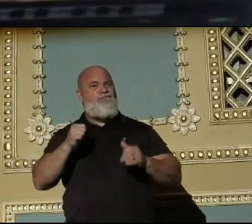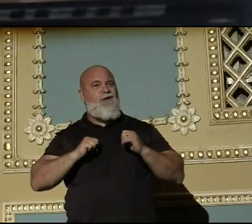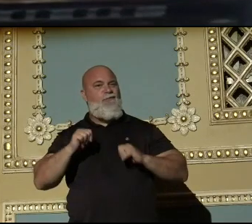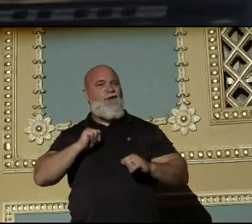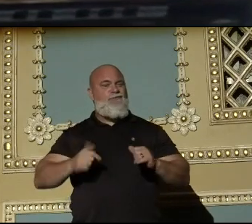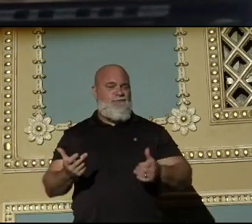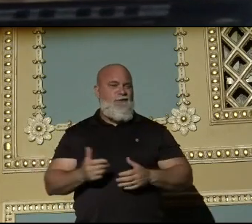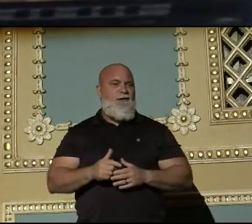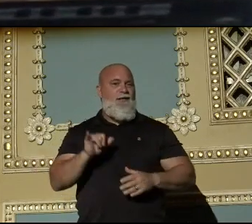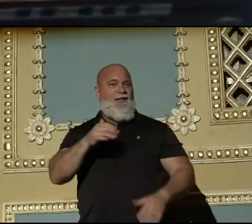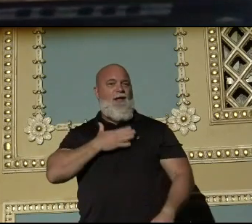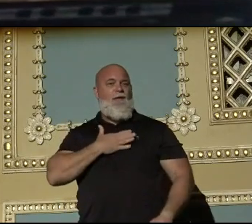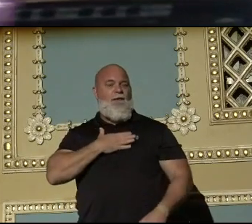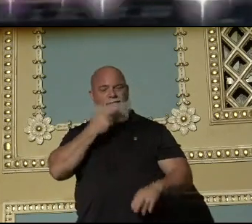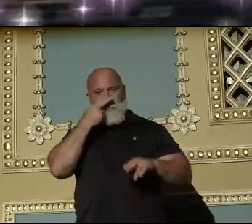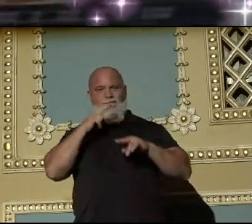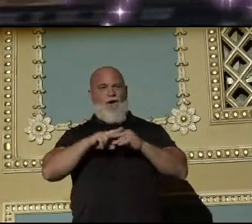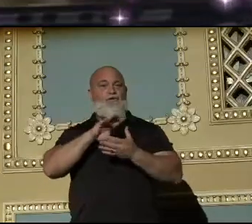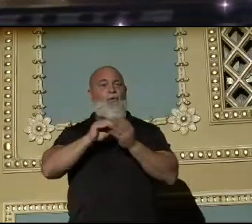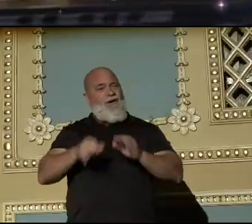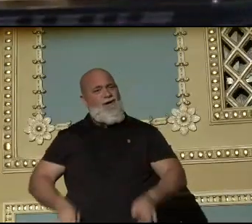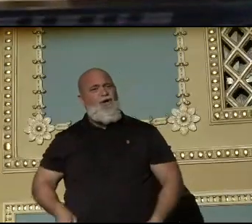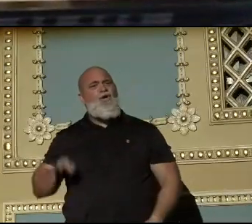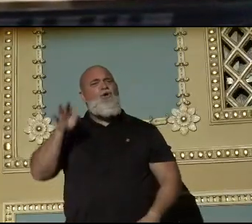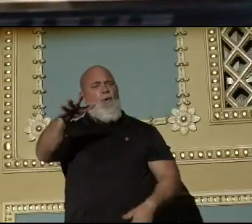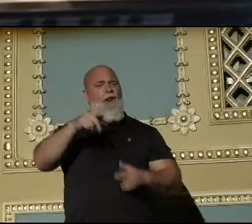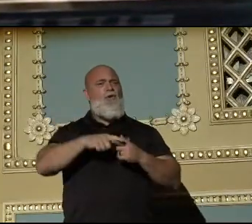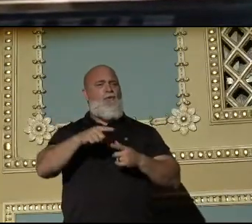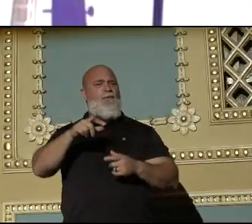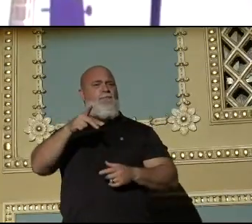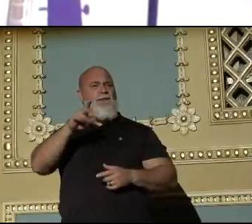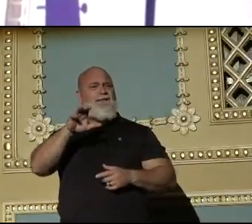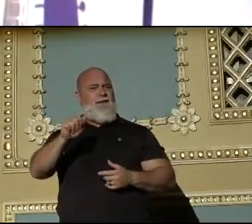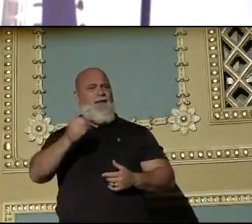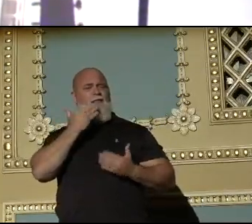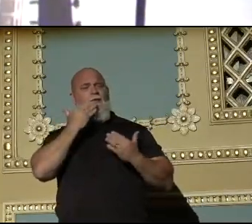my fun story. Donate to the Paramount. Thank you very much.